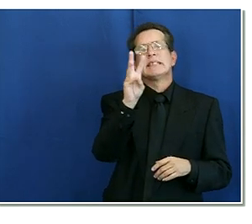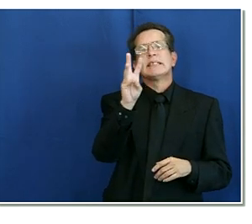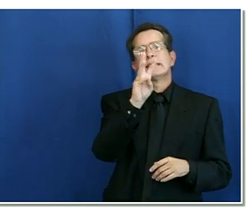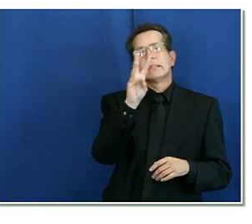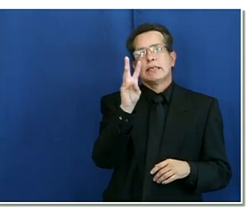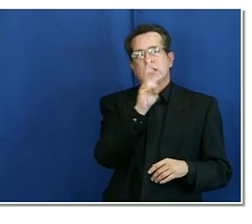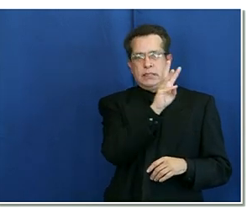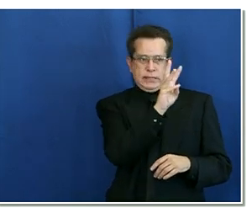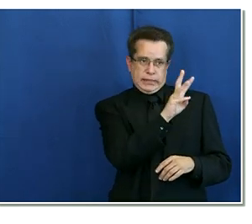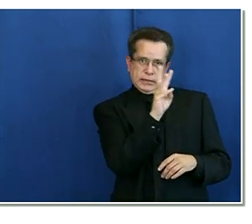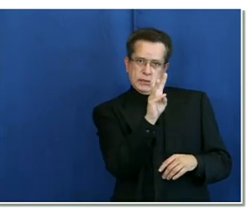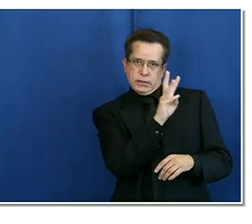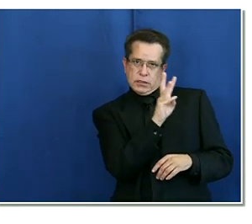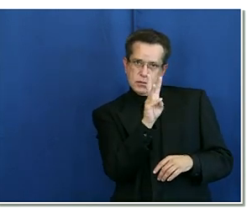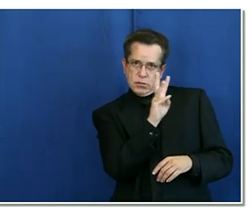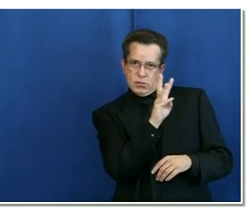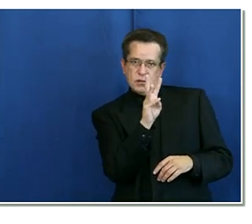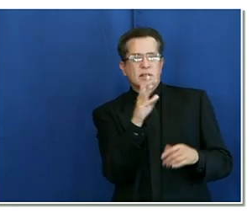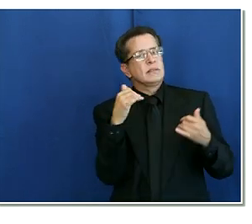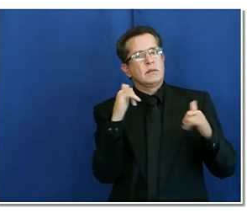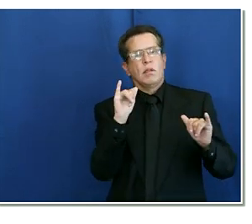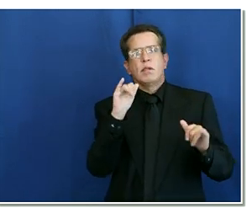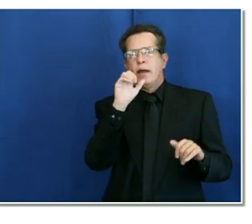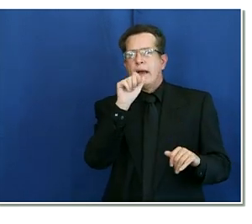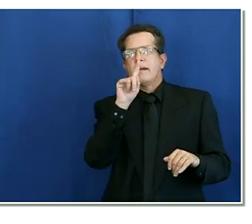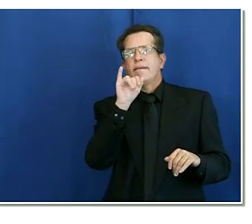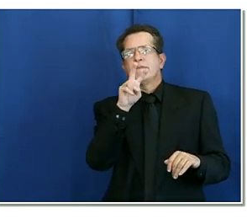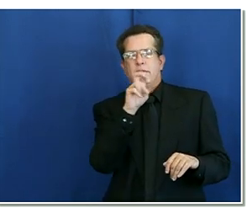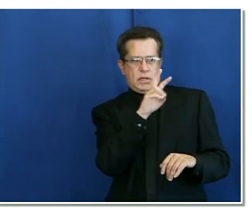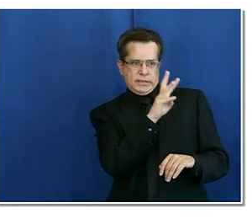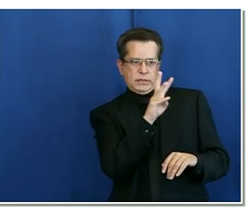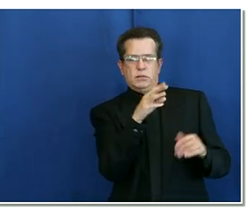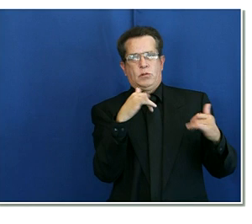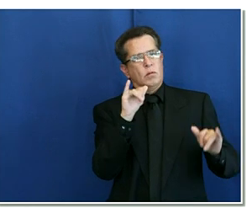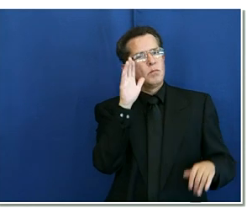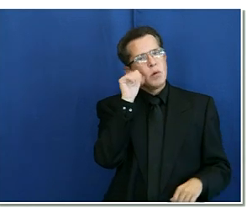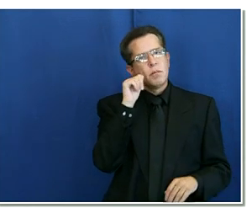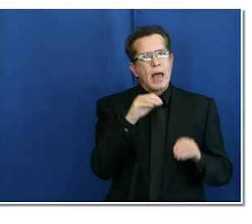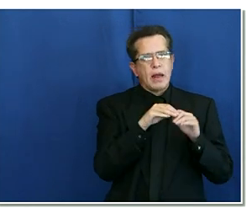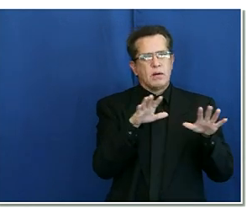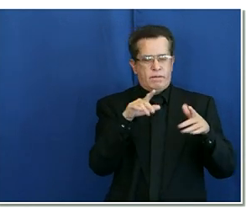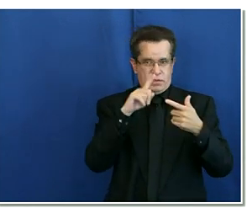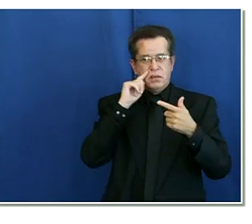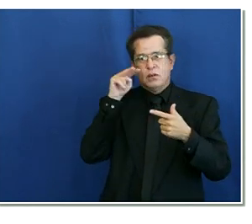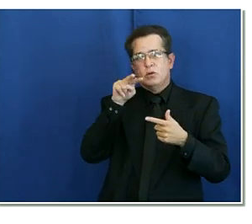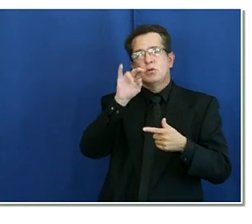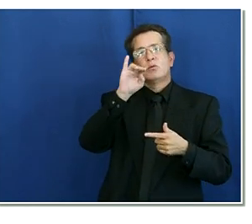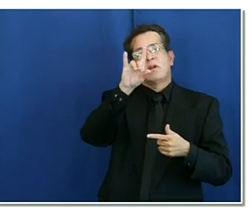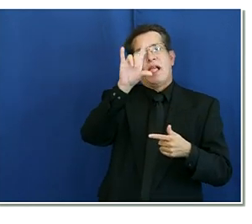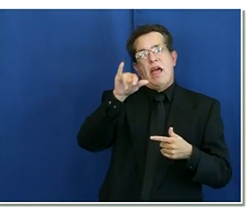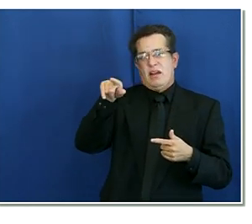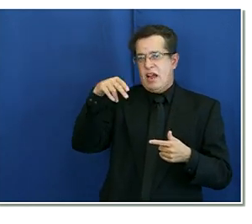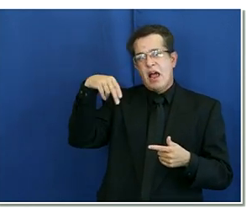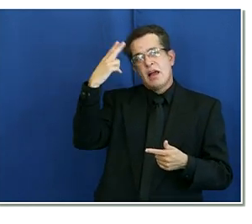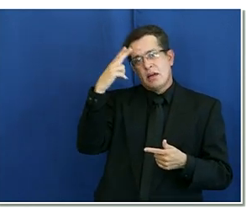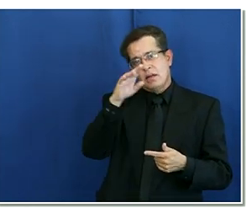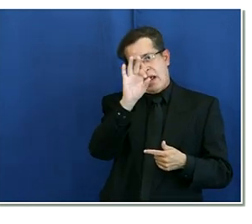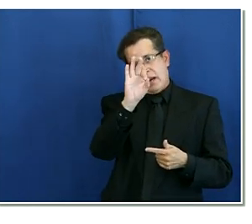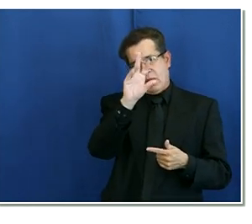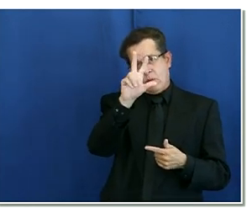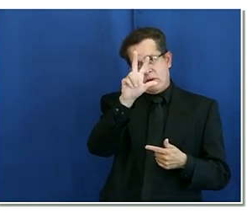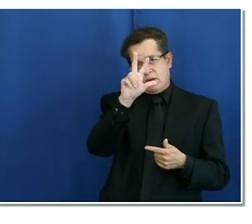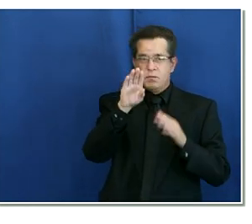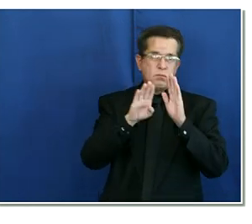the 242 community outbreaks are still active. Note that July has the largest number of outbreaks, with 93